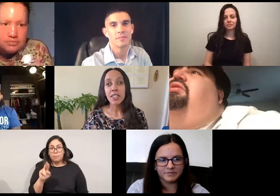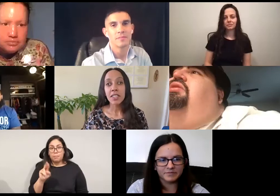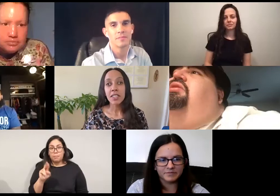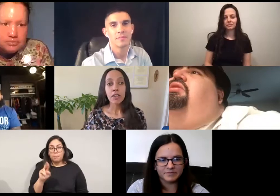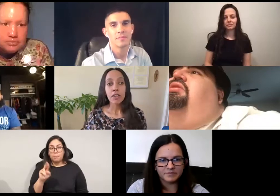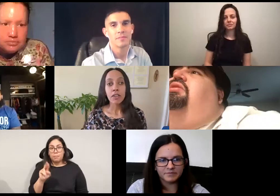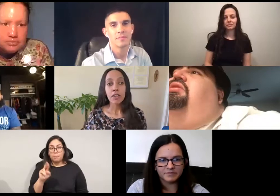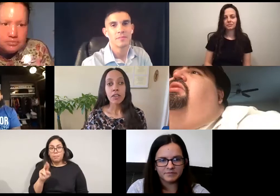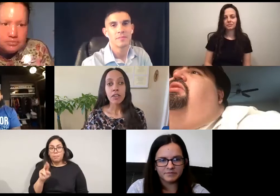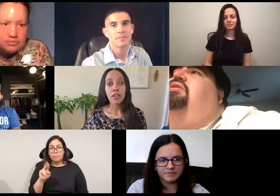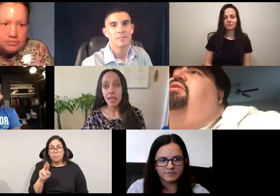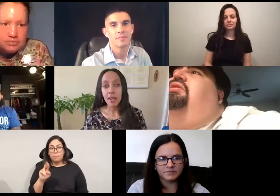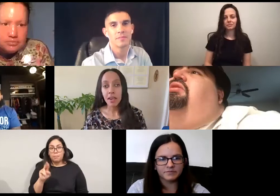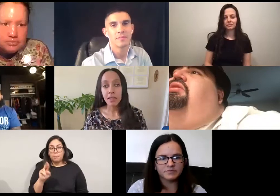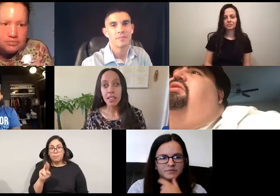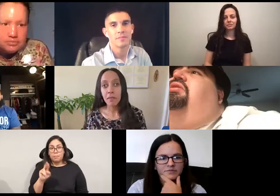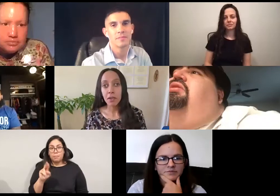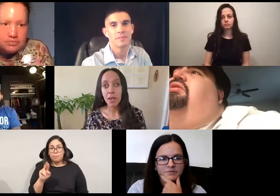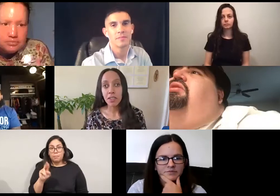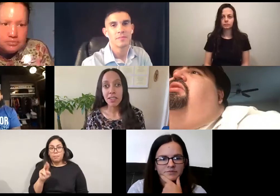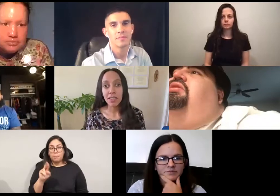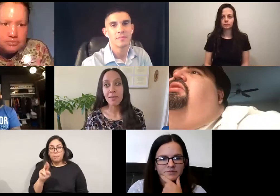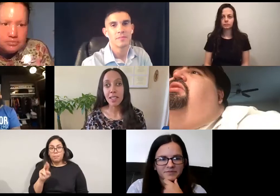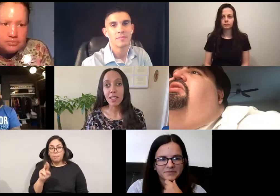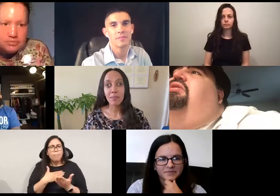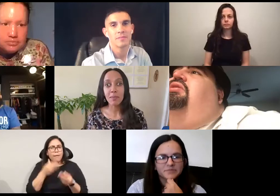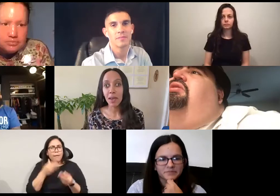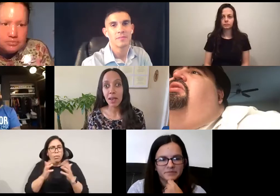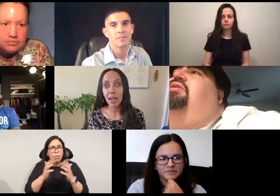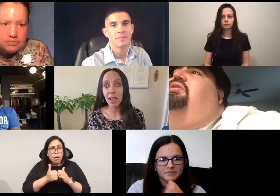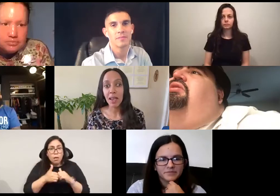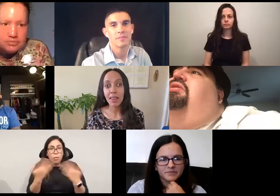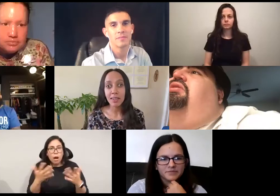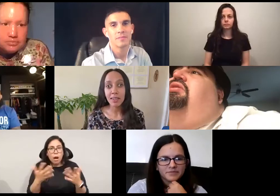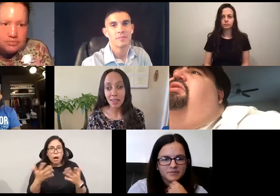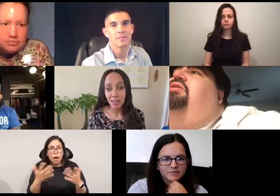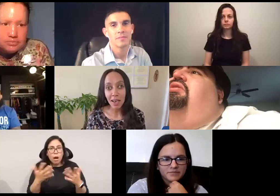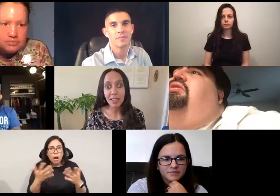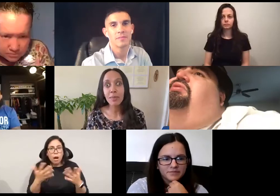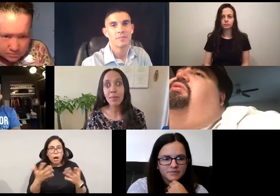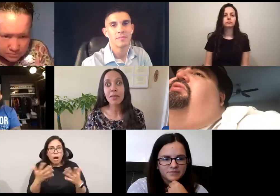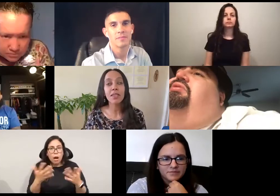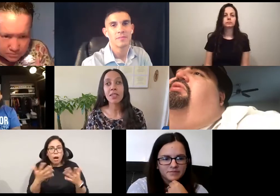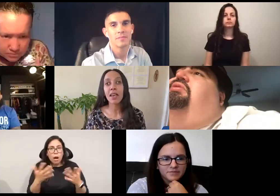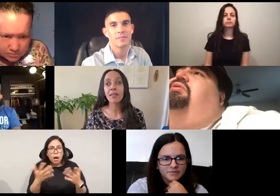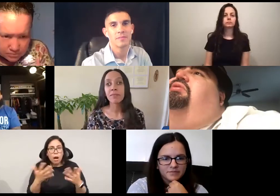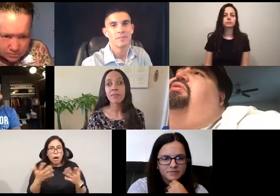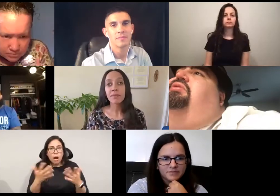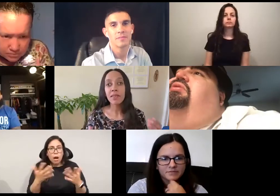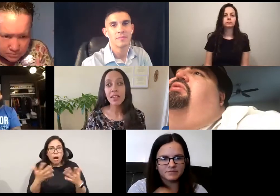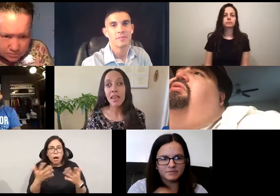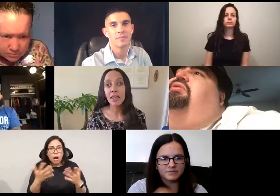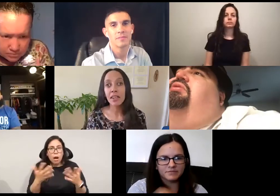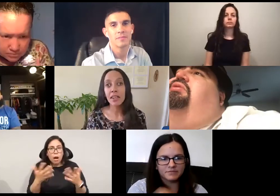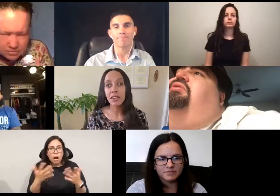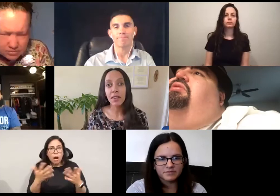deafblind, so I am getting all of this information typed up in Braille, and that's a bit of the delay.